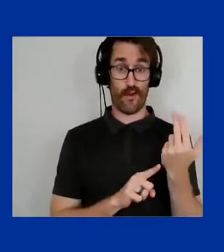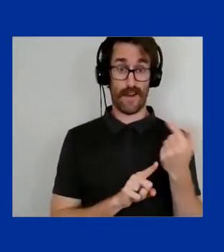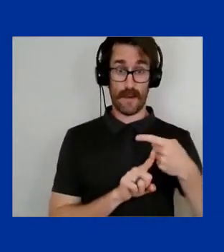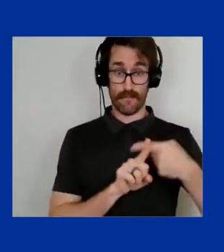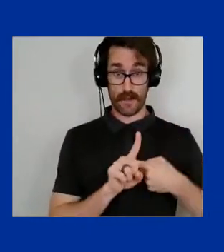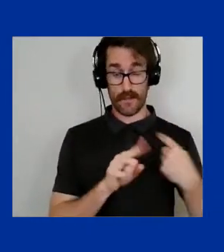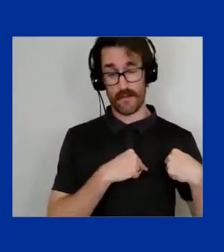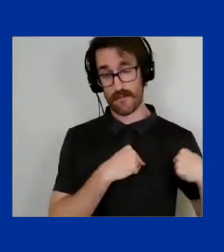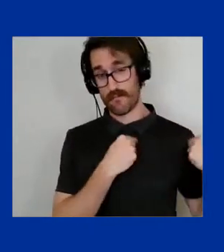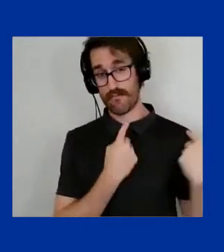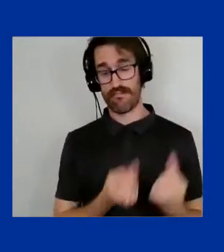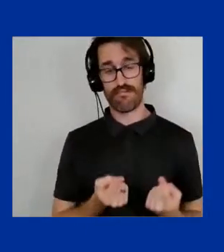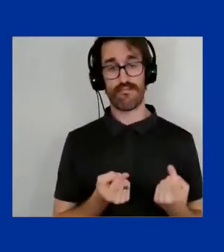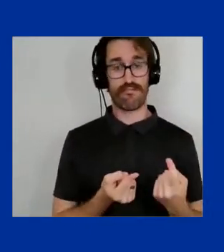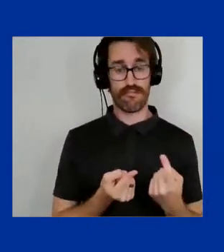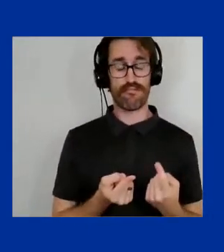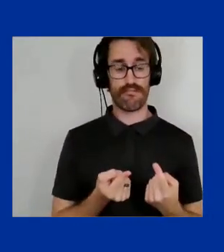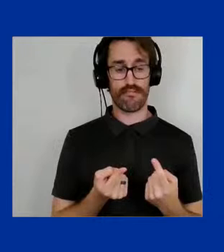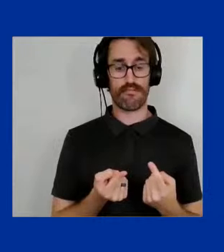has been